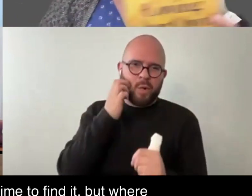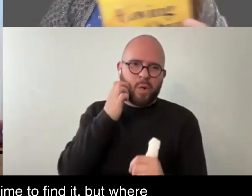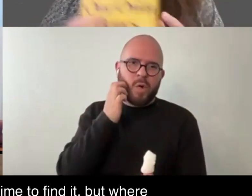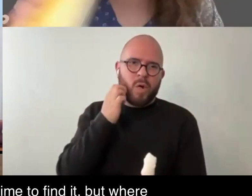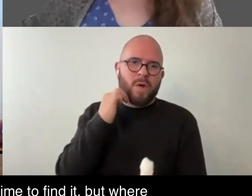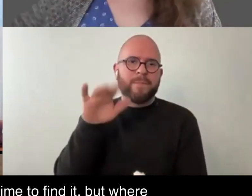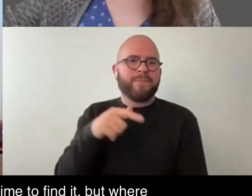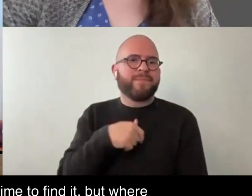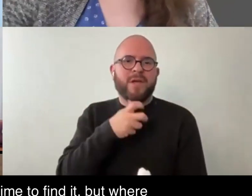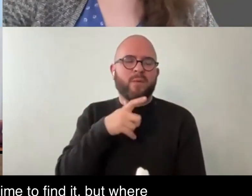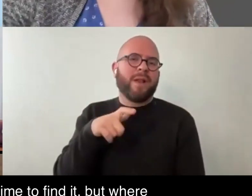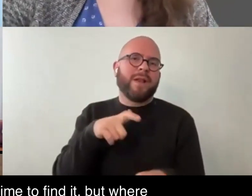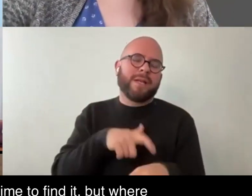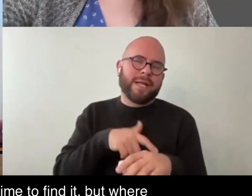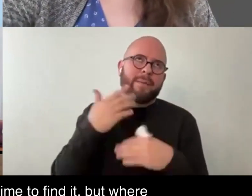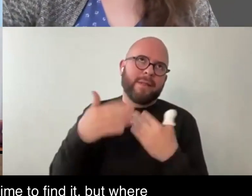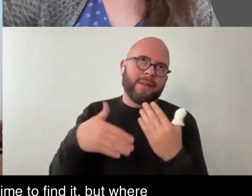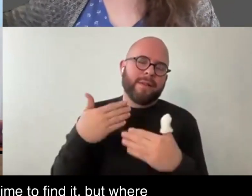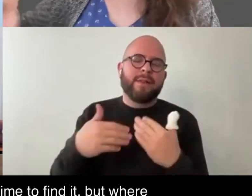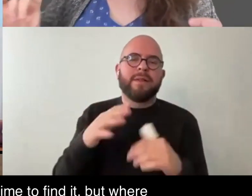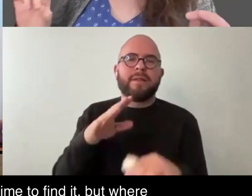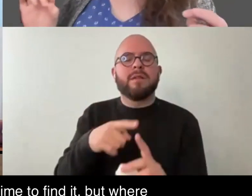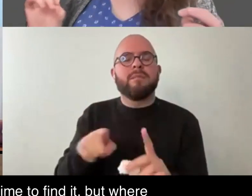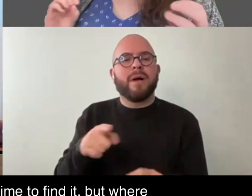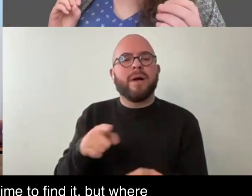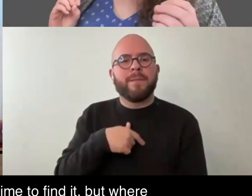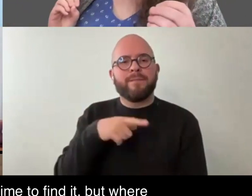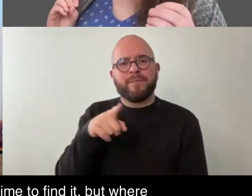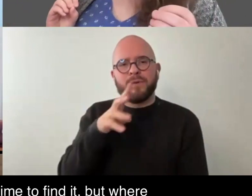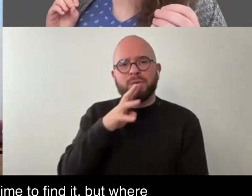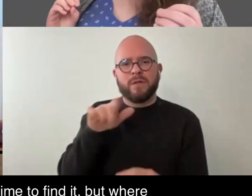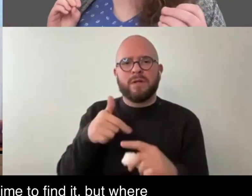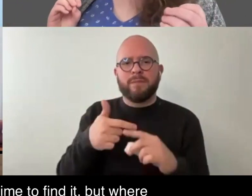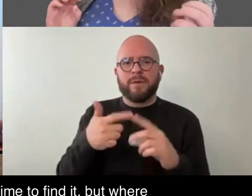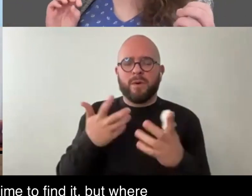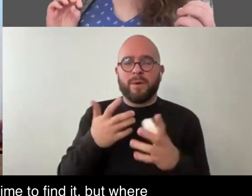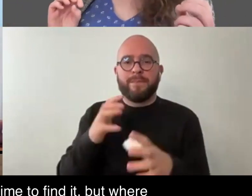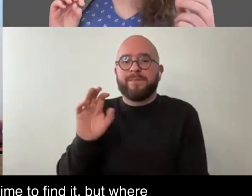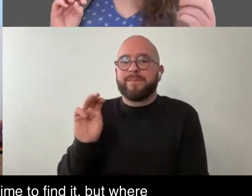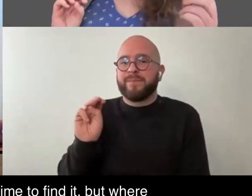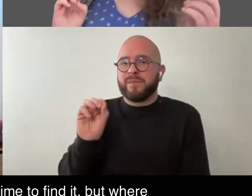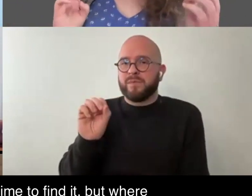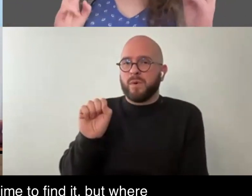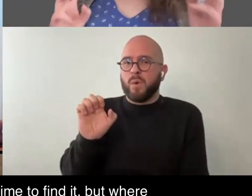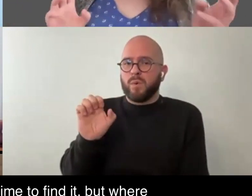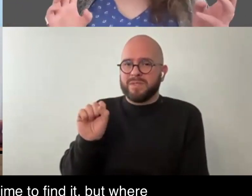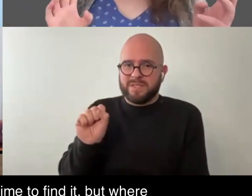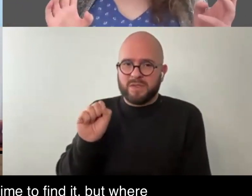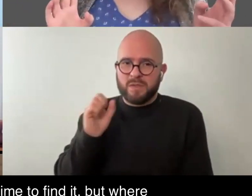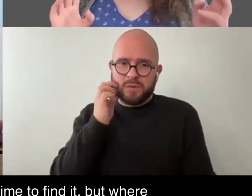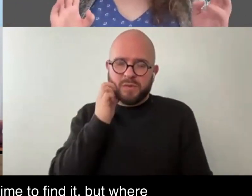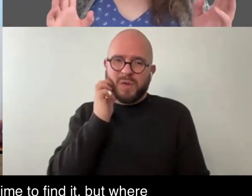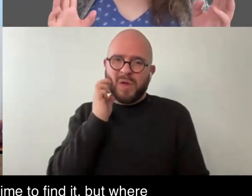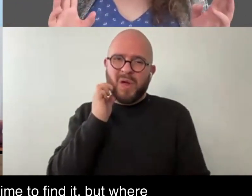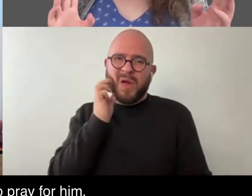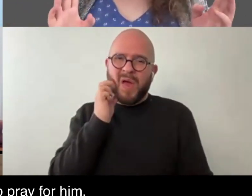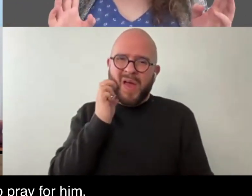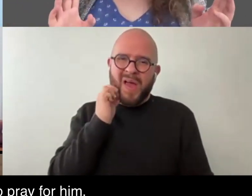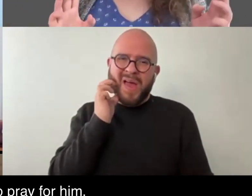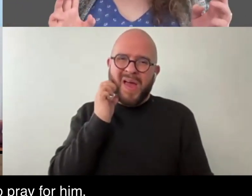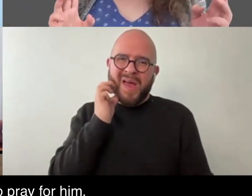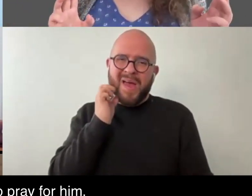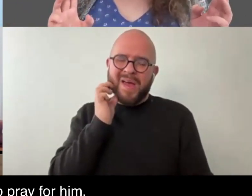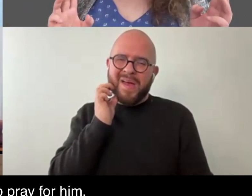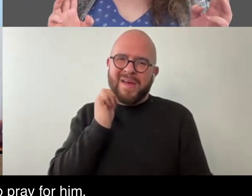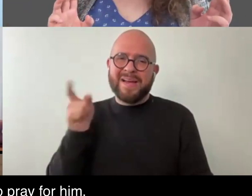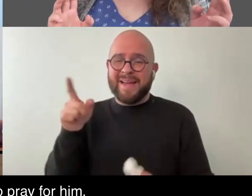take the time to find it, but where Moses, I think, like falls on his face and asks the community